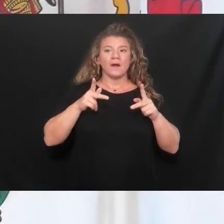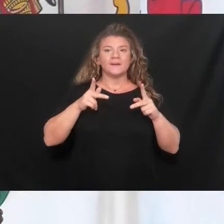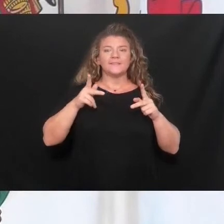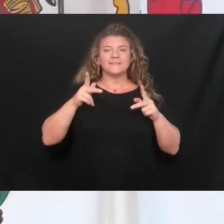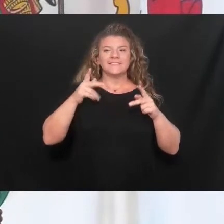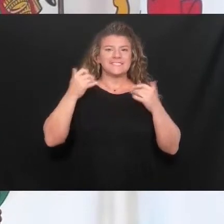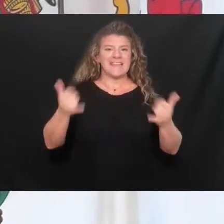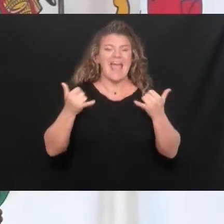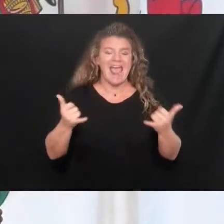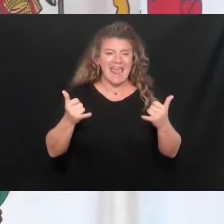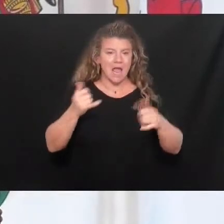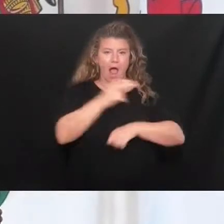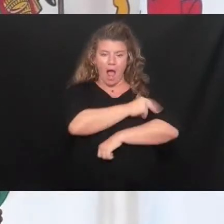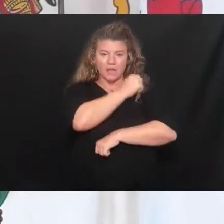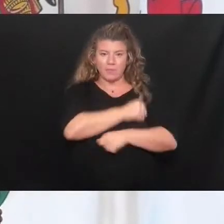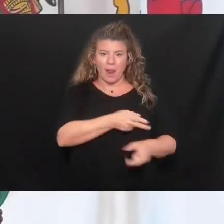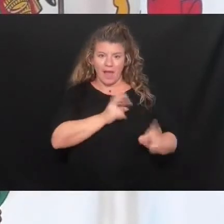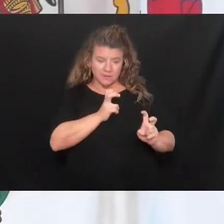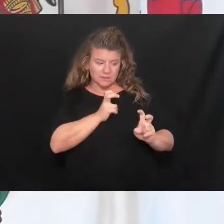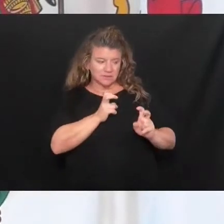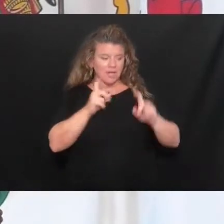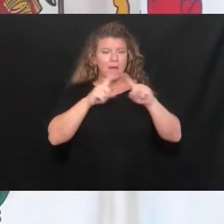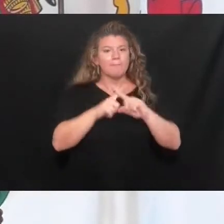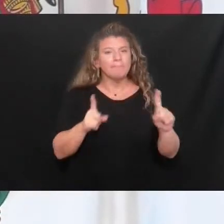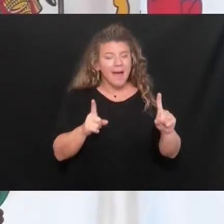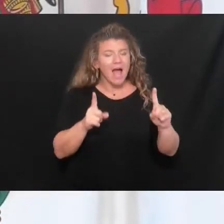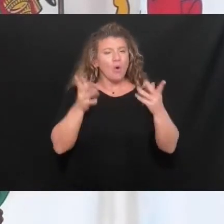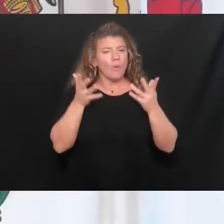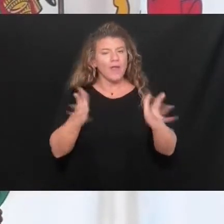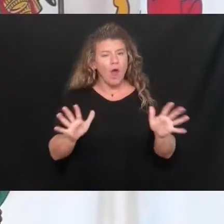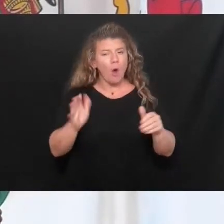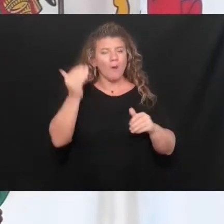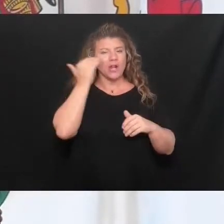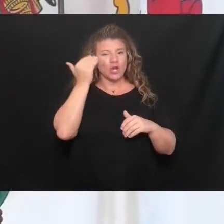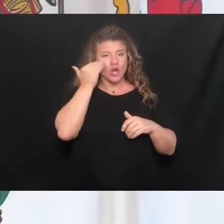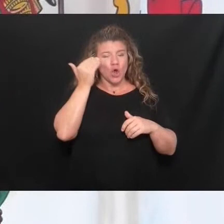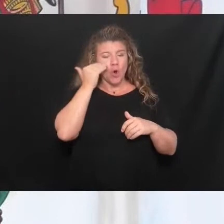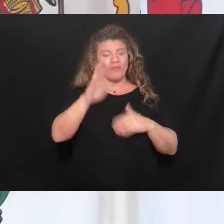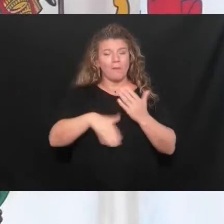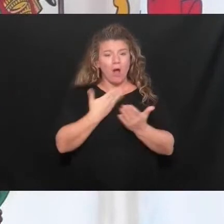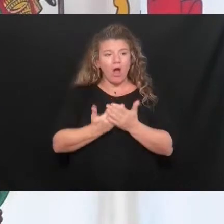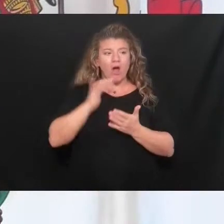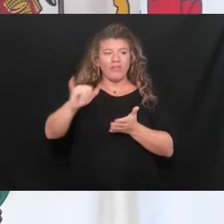But we do know from all the research that's out there that we